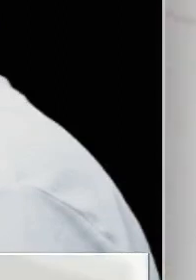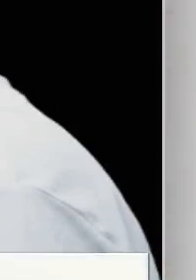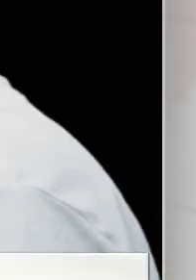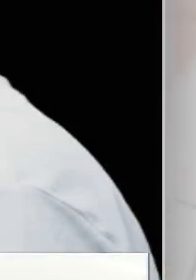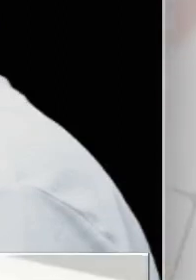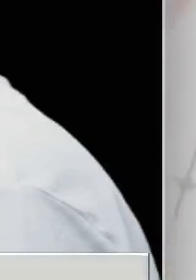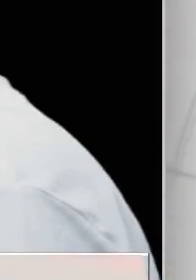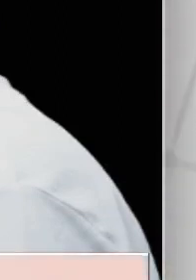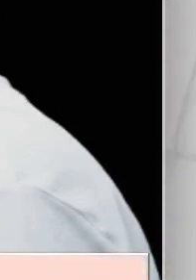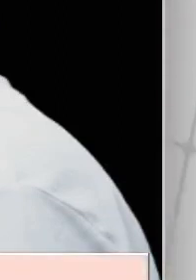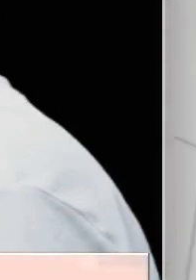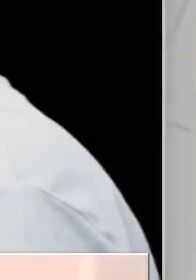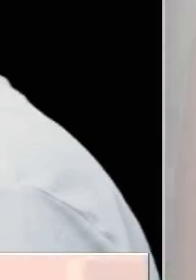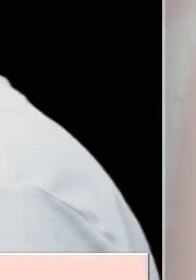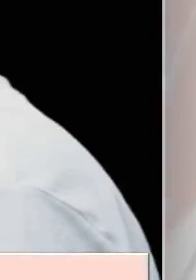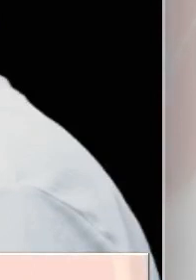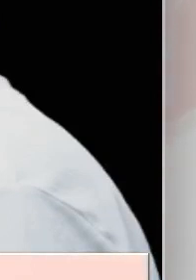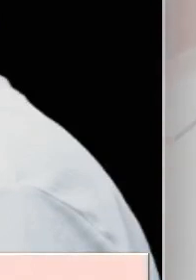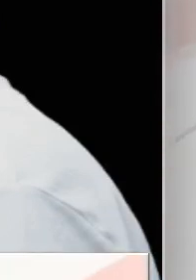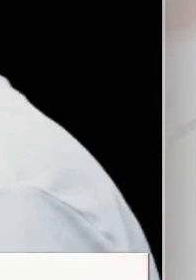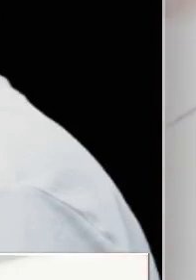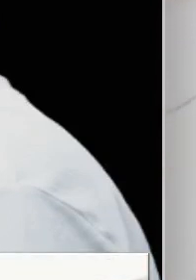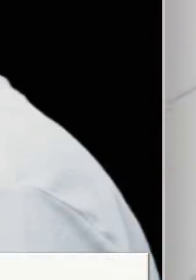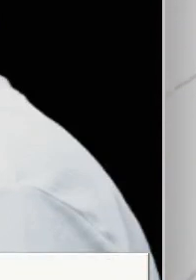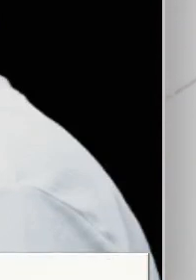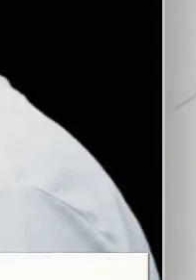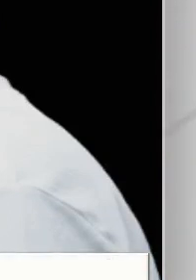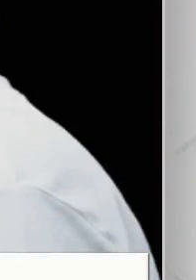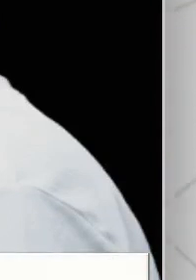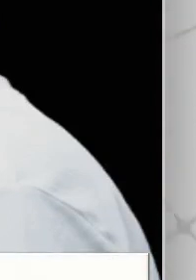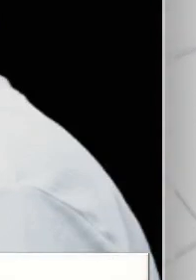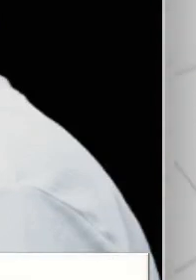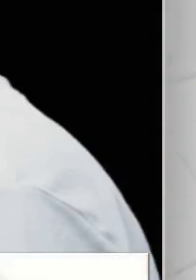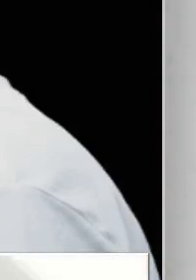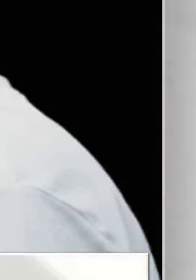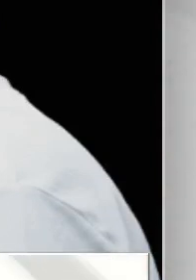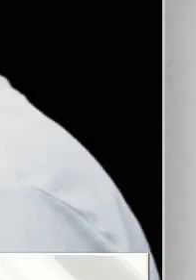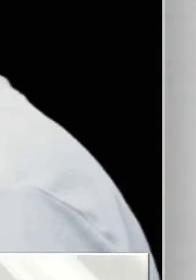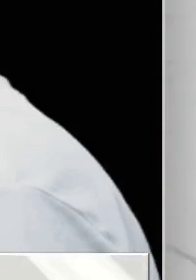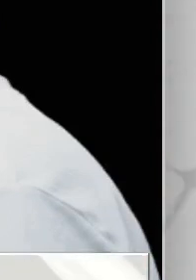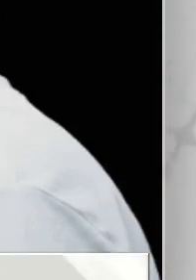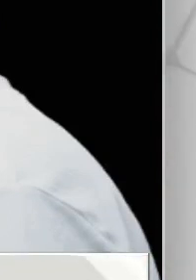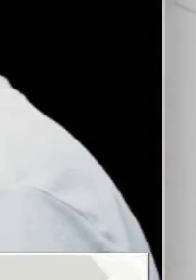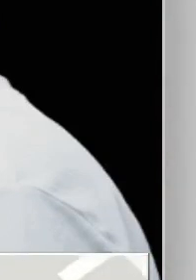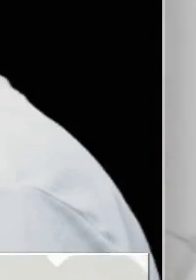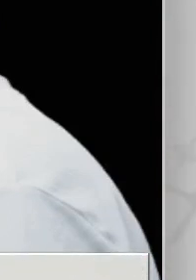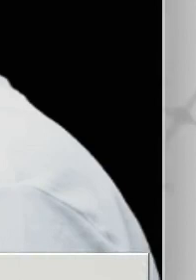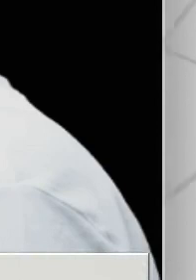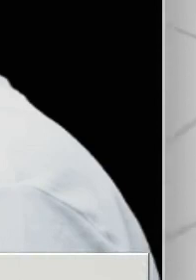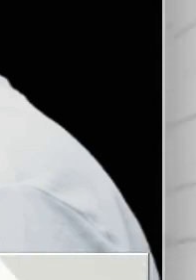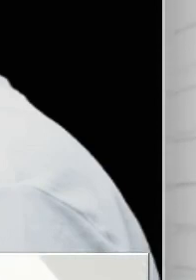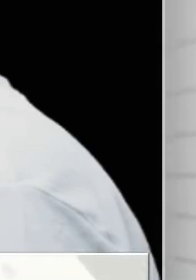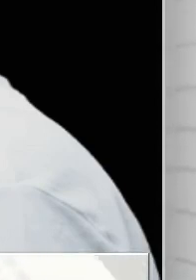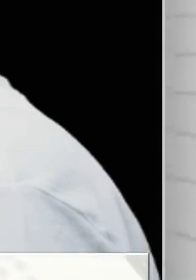a highly decorated soldier, and a consummate profession who served his country with unwavering dedication. Our heart